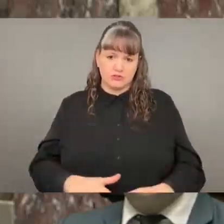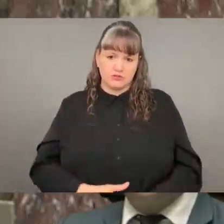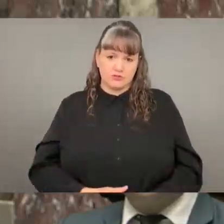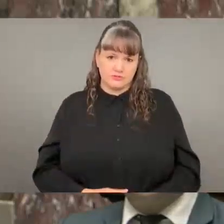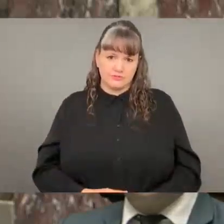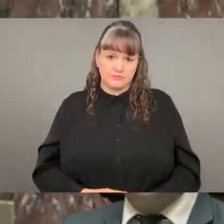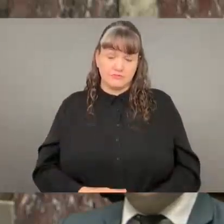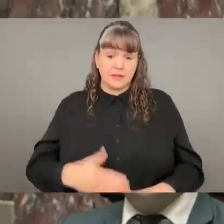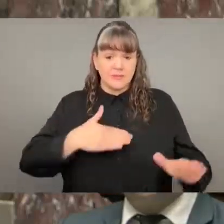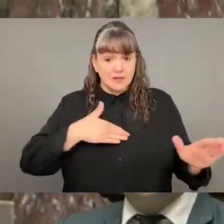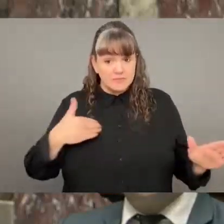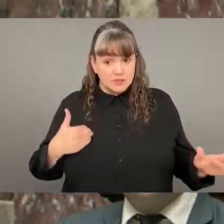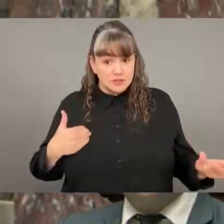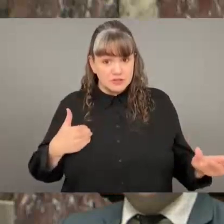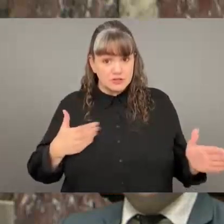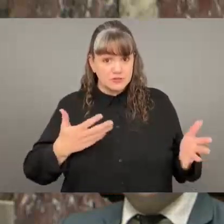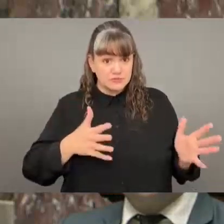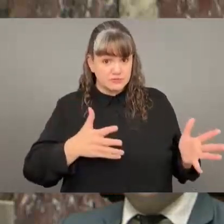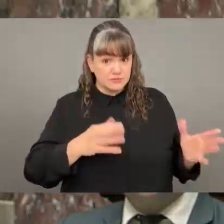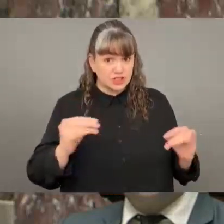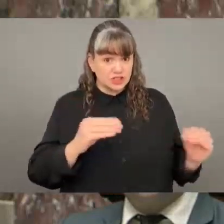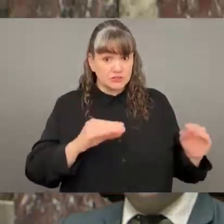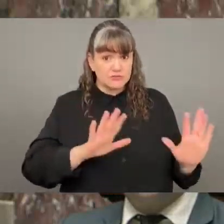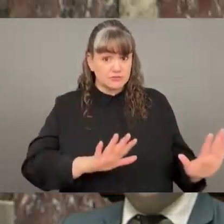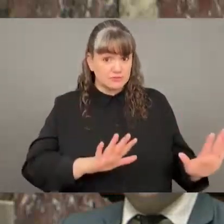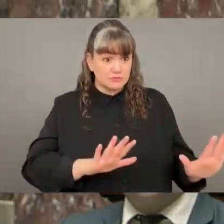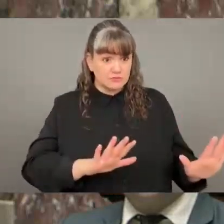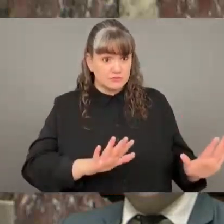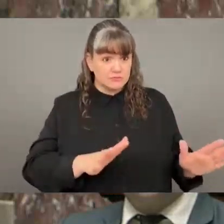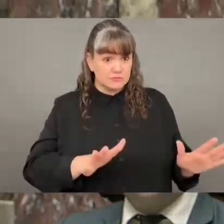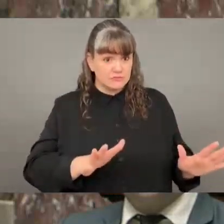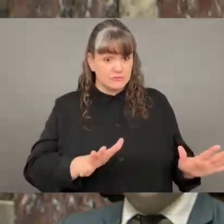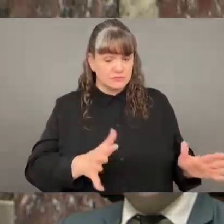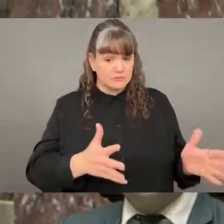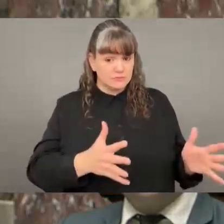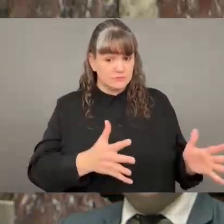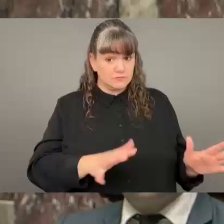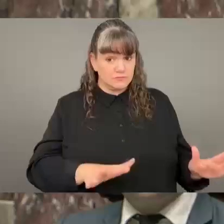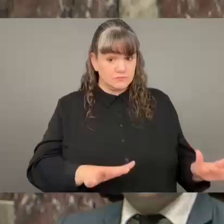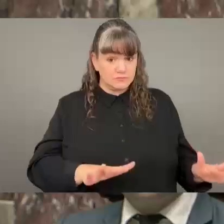order. Members, That's through the something chair. that we will